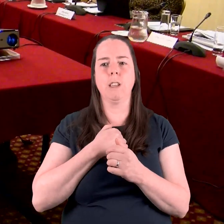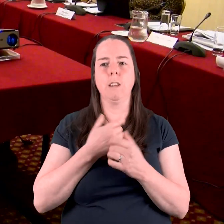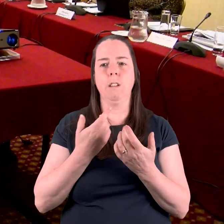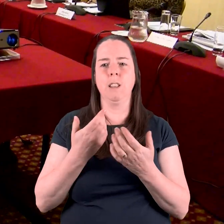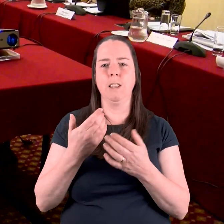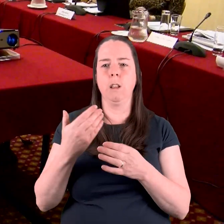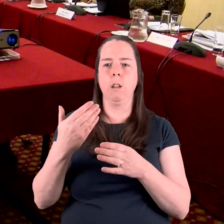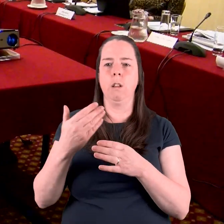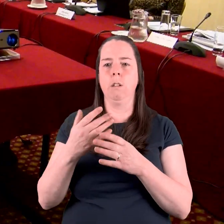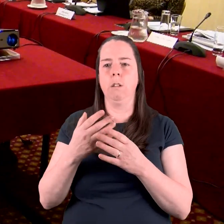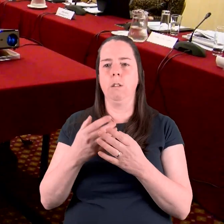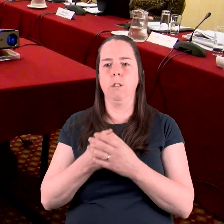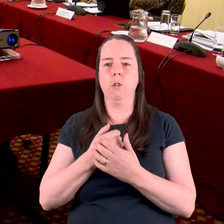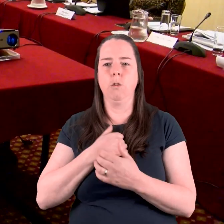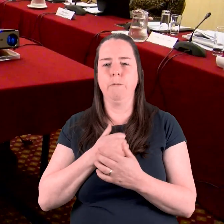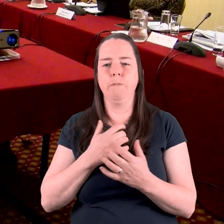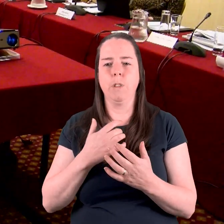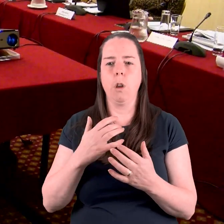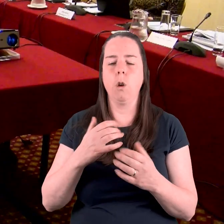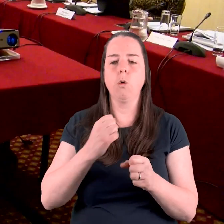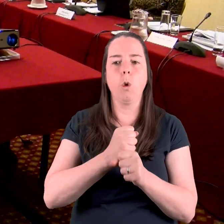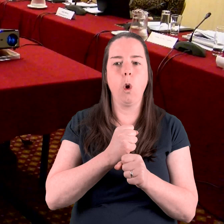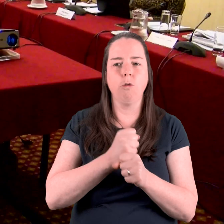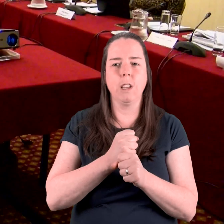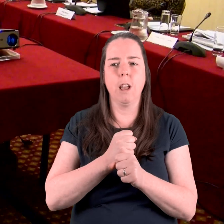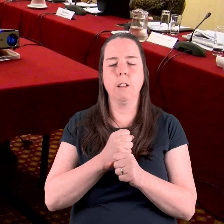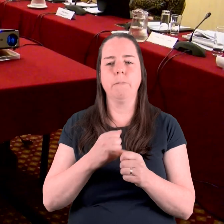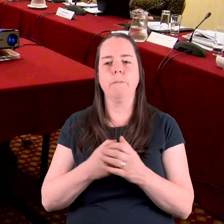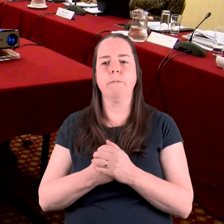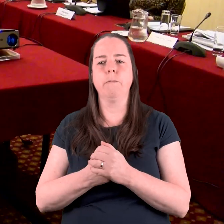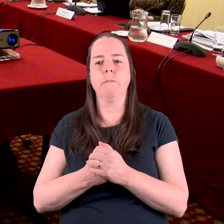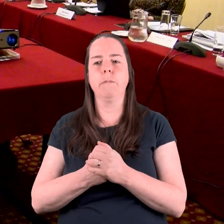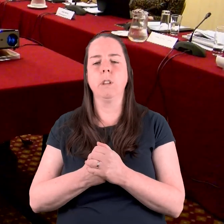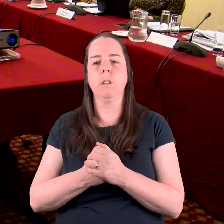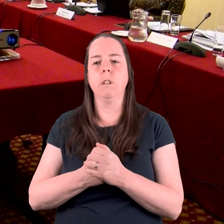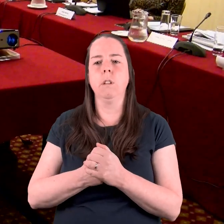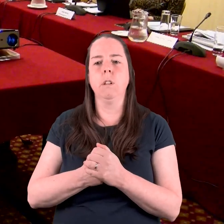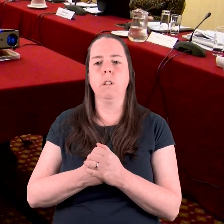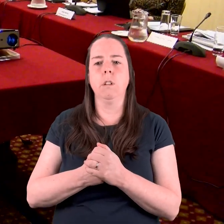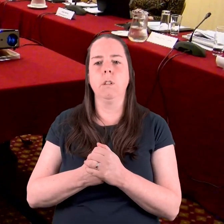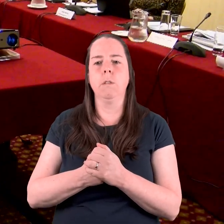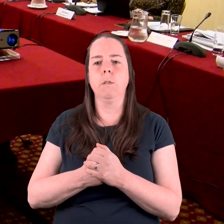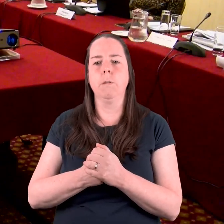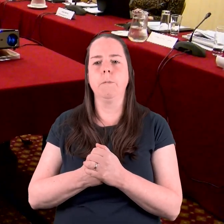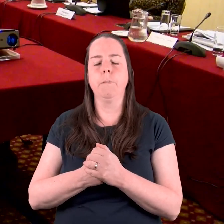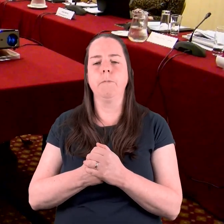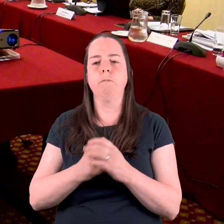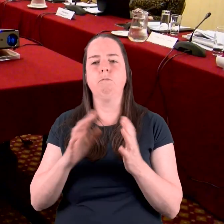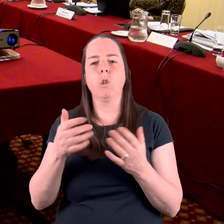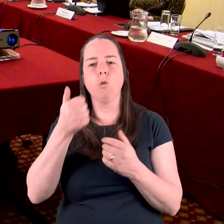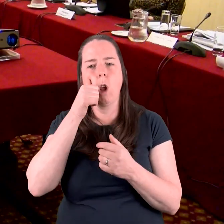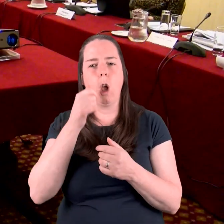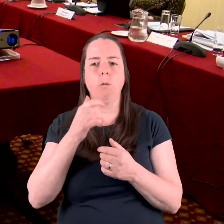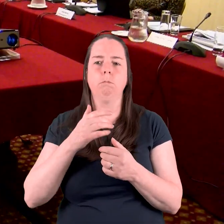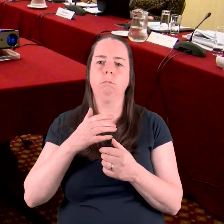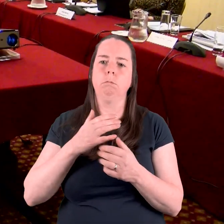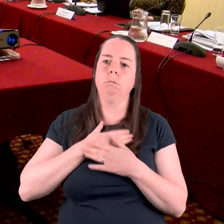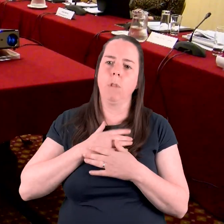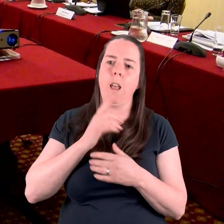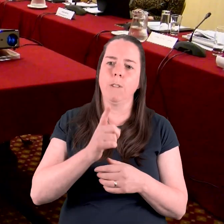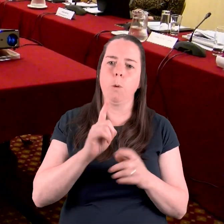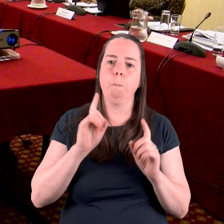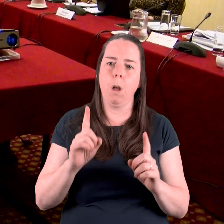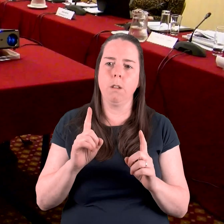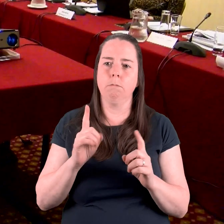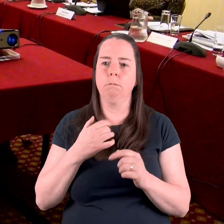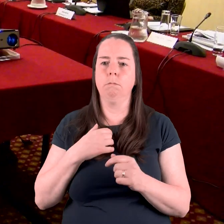others? Steve. Oh, sorry. Sorry, this is Democracy in Action, Chair. Apologies, Gloria. You